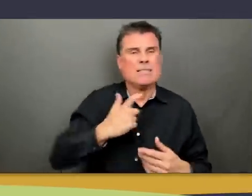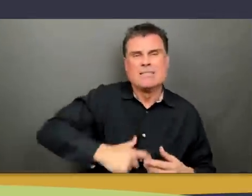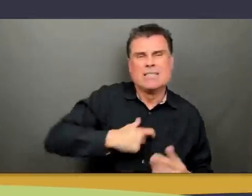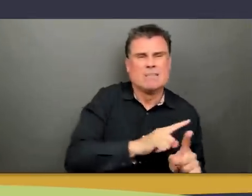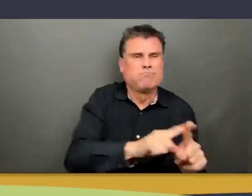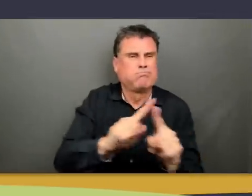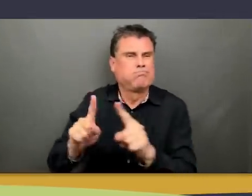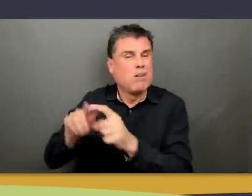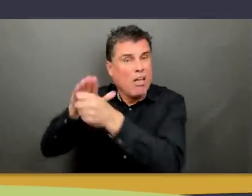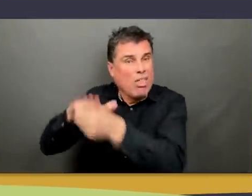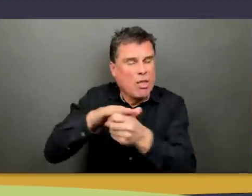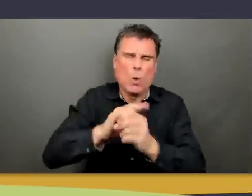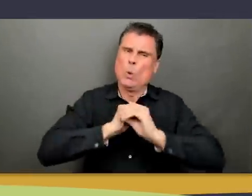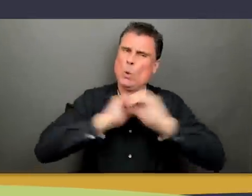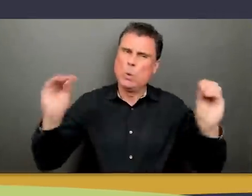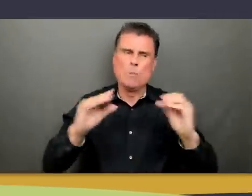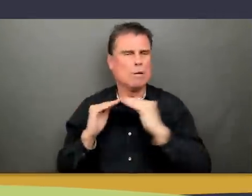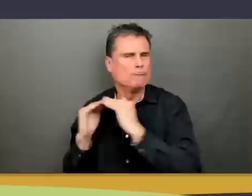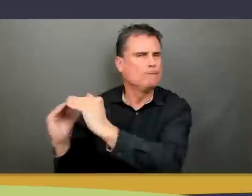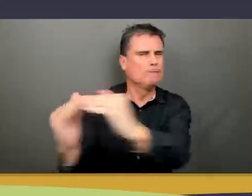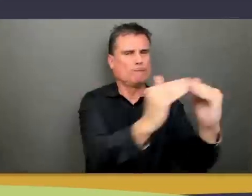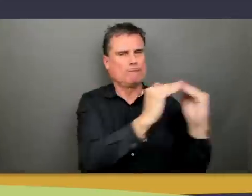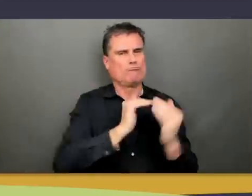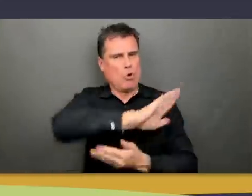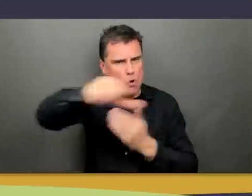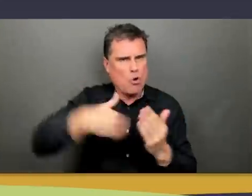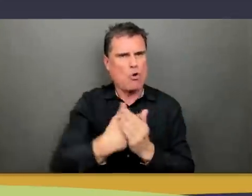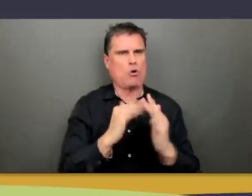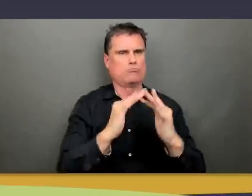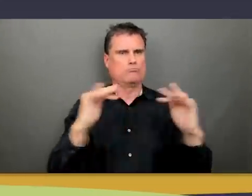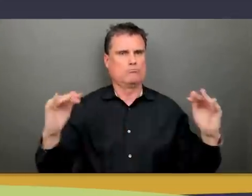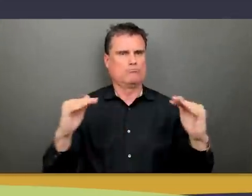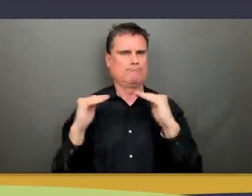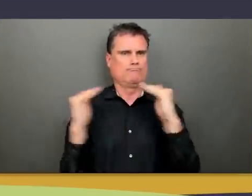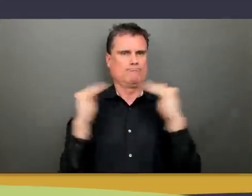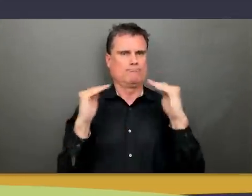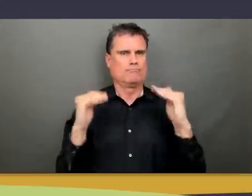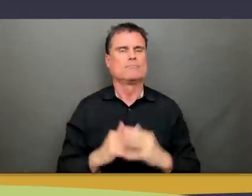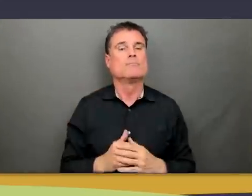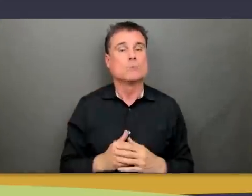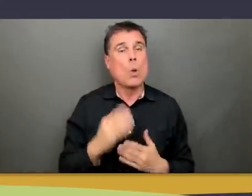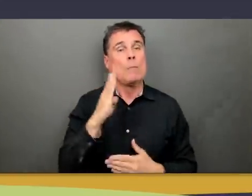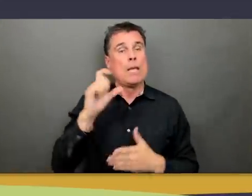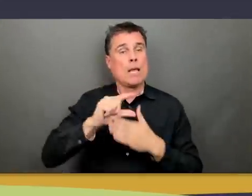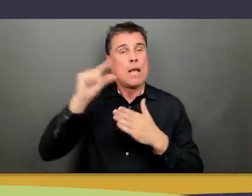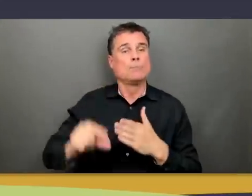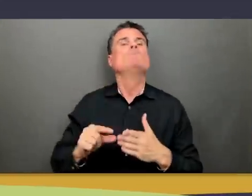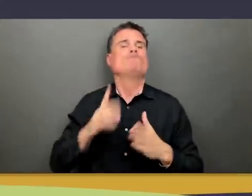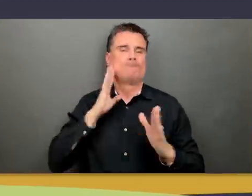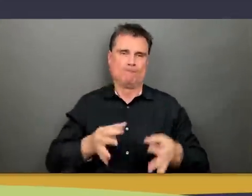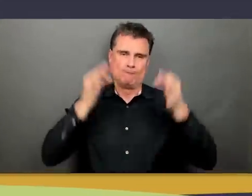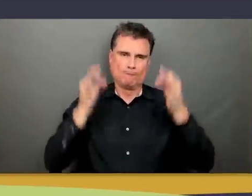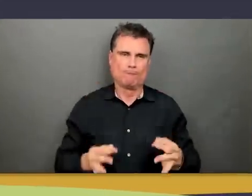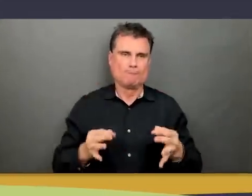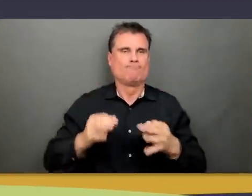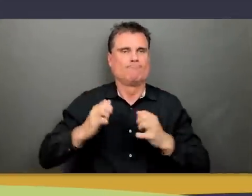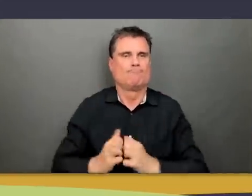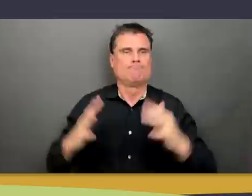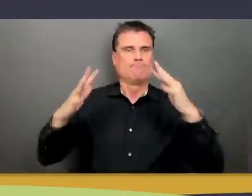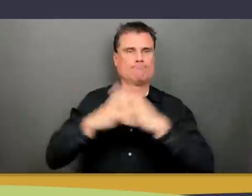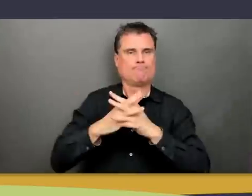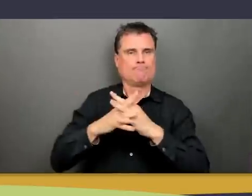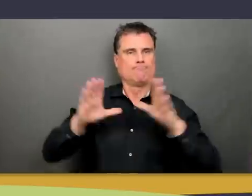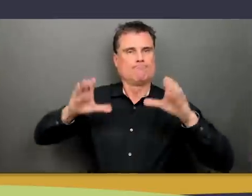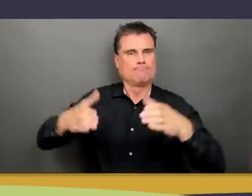like policing, healthcare, and education. We will create BC's first ever anti-racism act